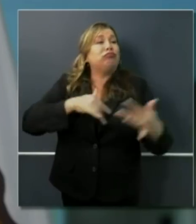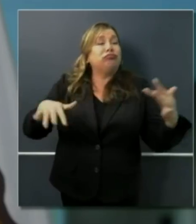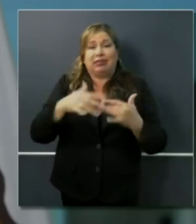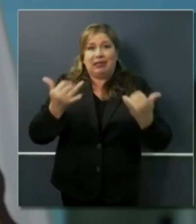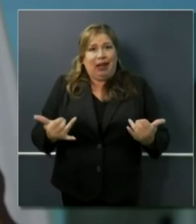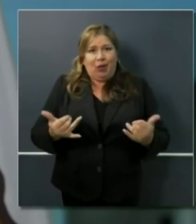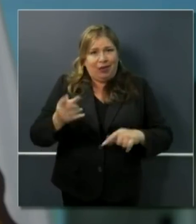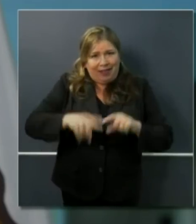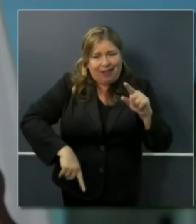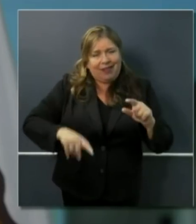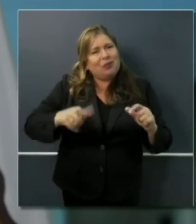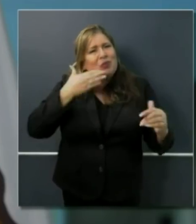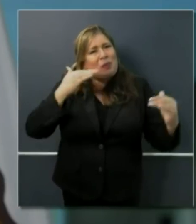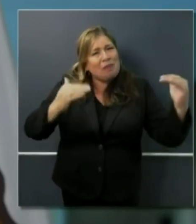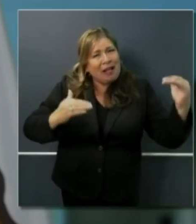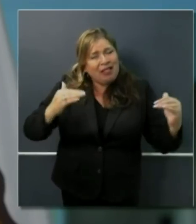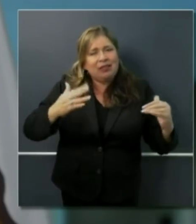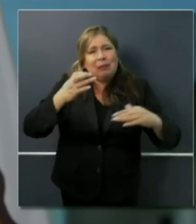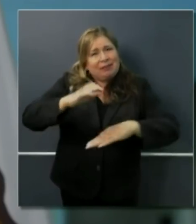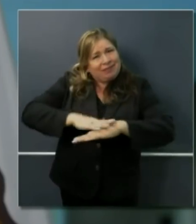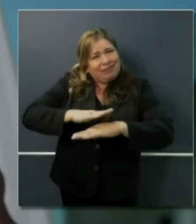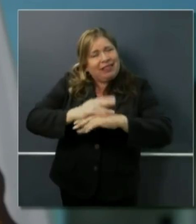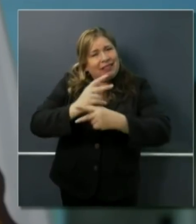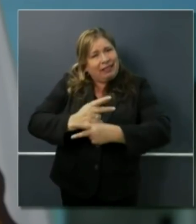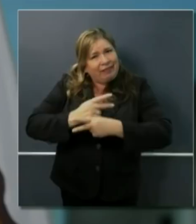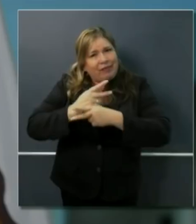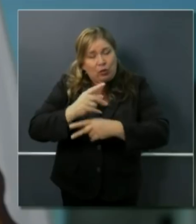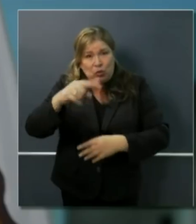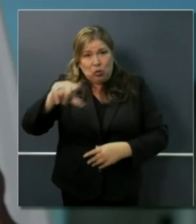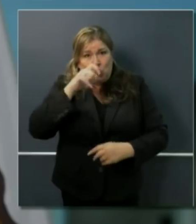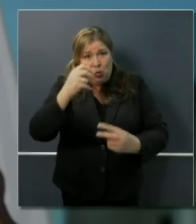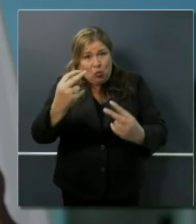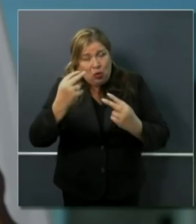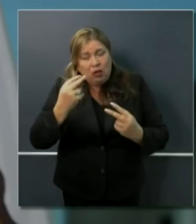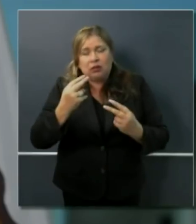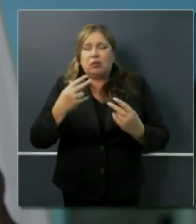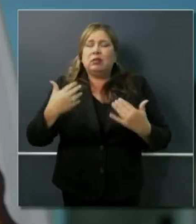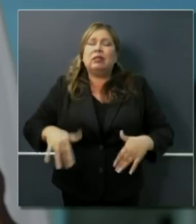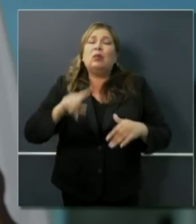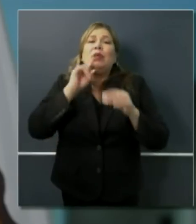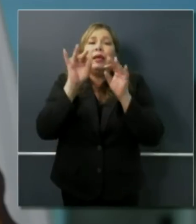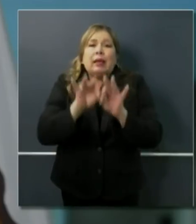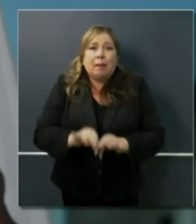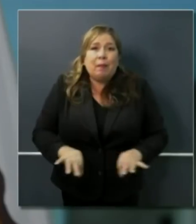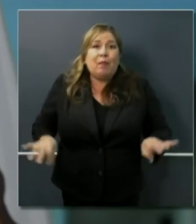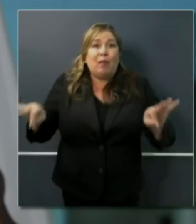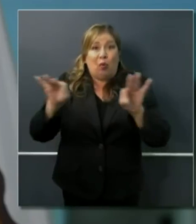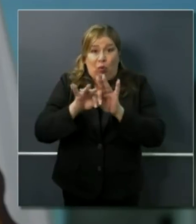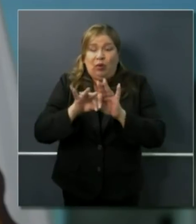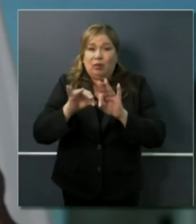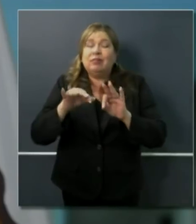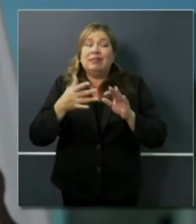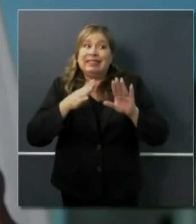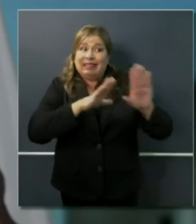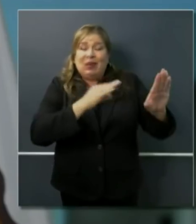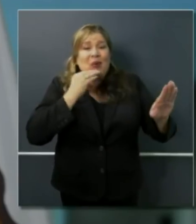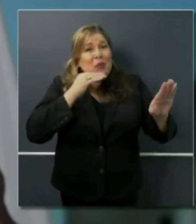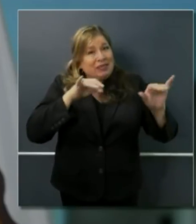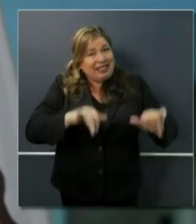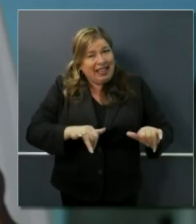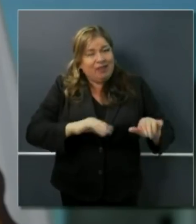appreciate your question, and I want to caution everybody watching the incredible importance of the stay-at-home orders so we can get through the next